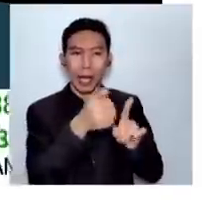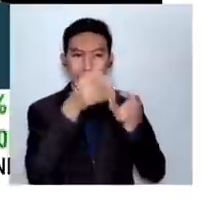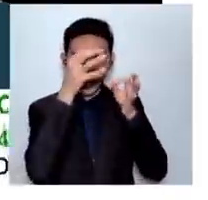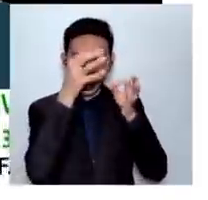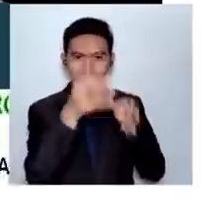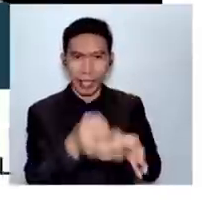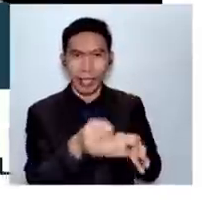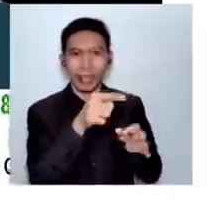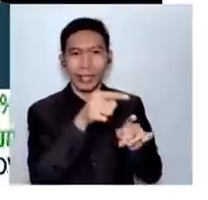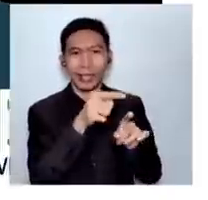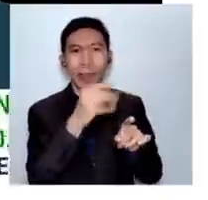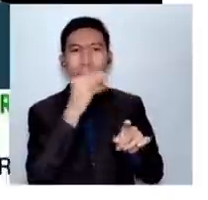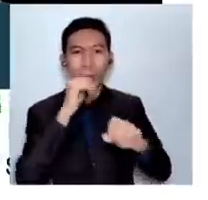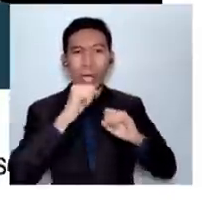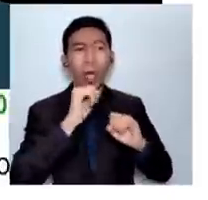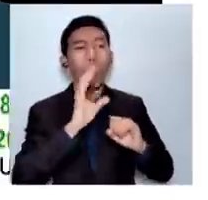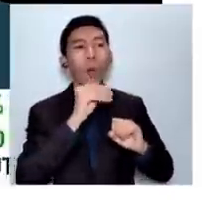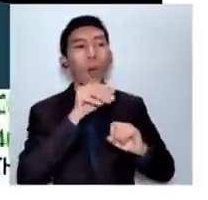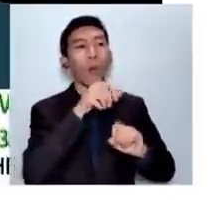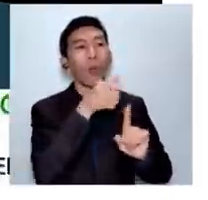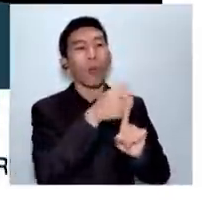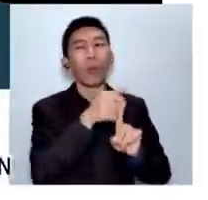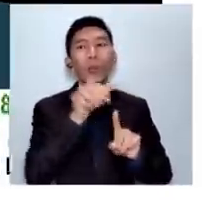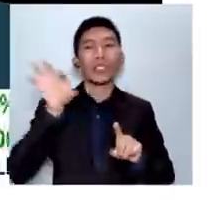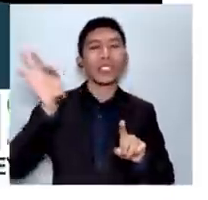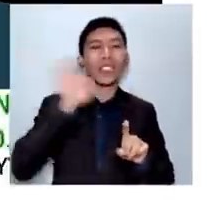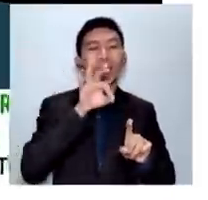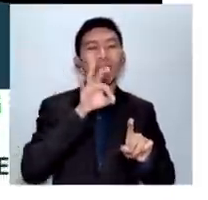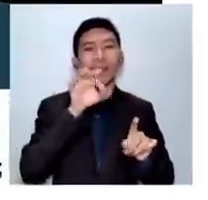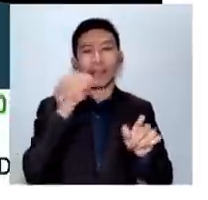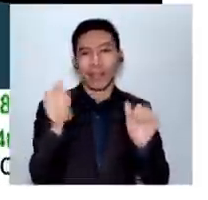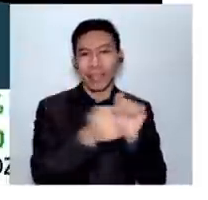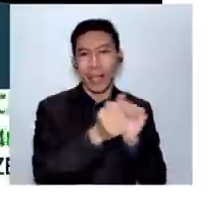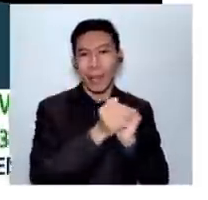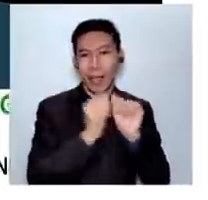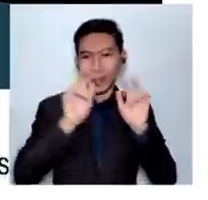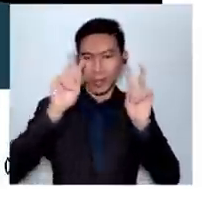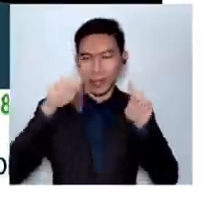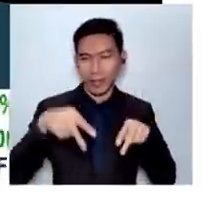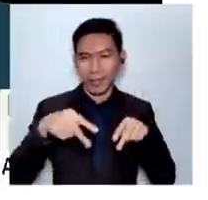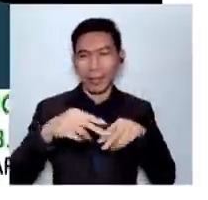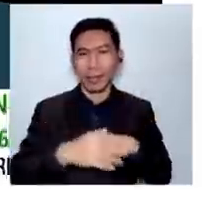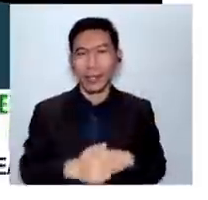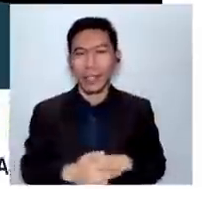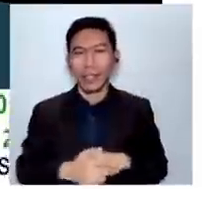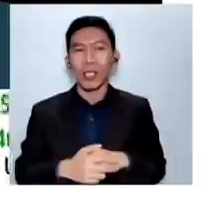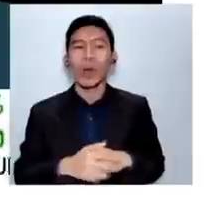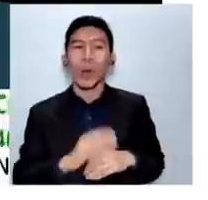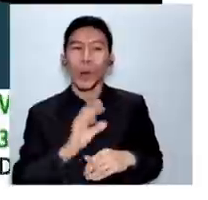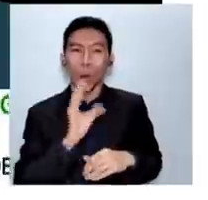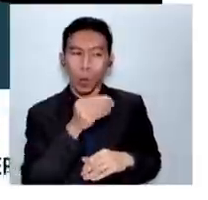yun. So whoever is his choice should be respected by the party.